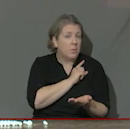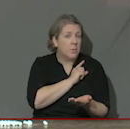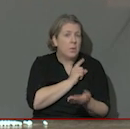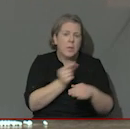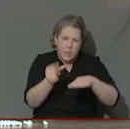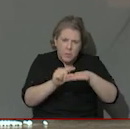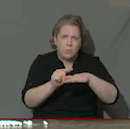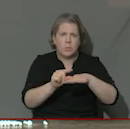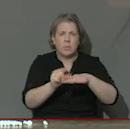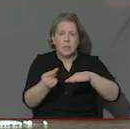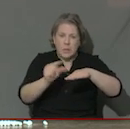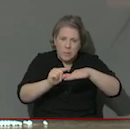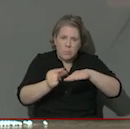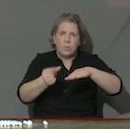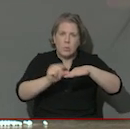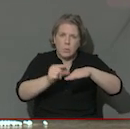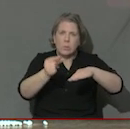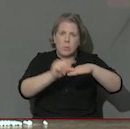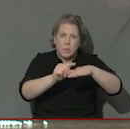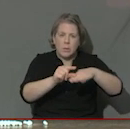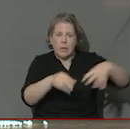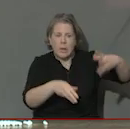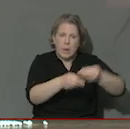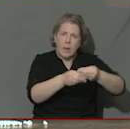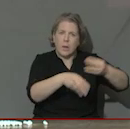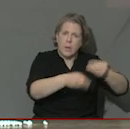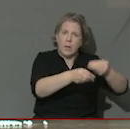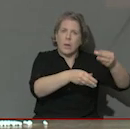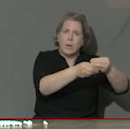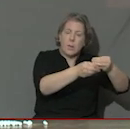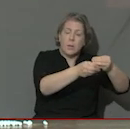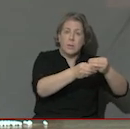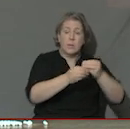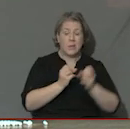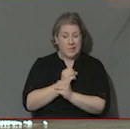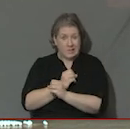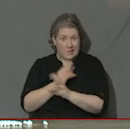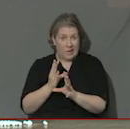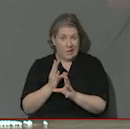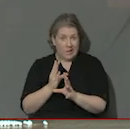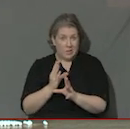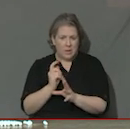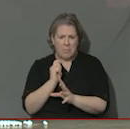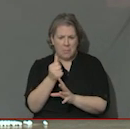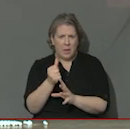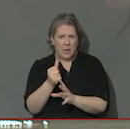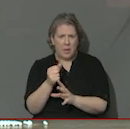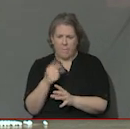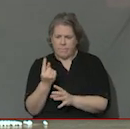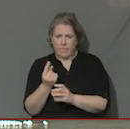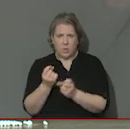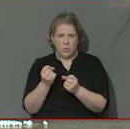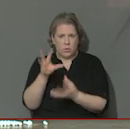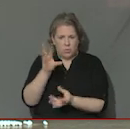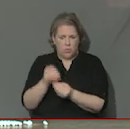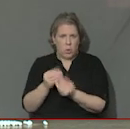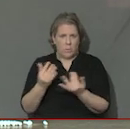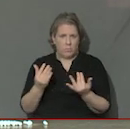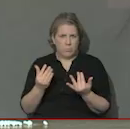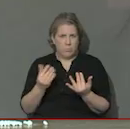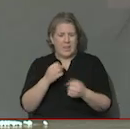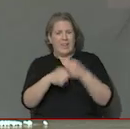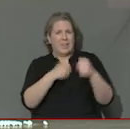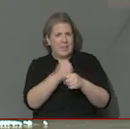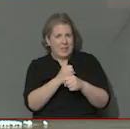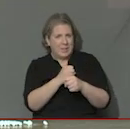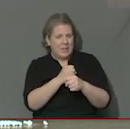Interest. Interest is capitalized. So what happens? At the beginning, you pay interest on a bigger figure. Am I right? And as you carry